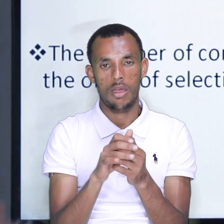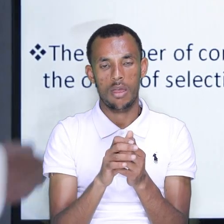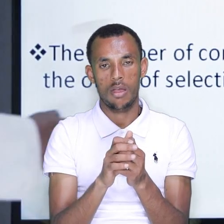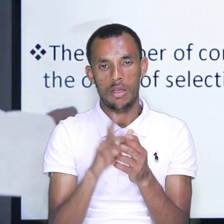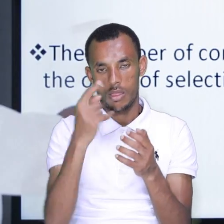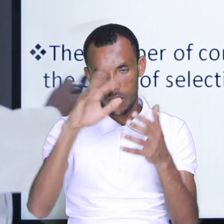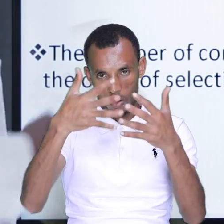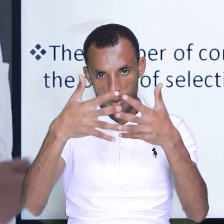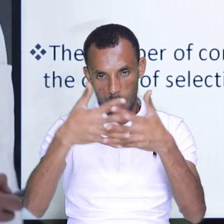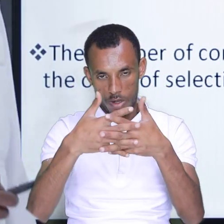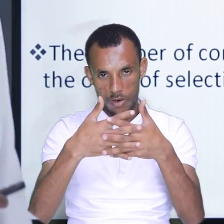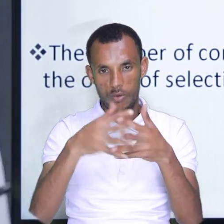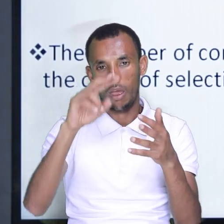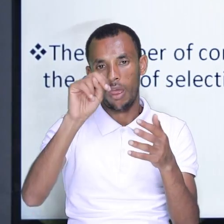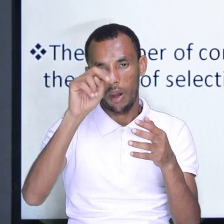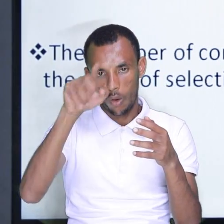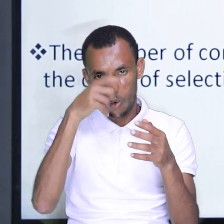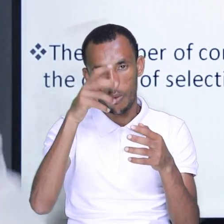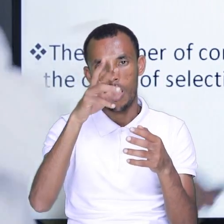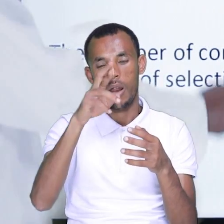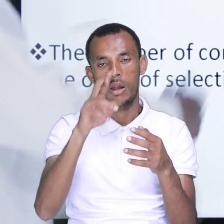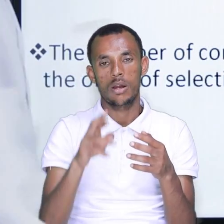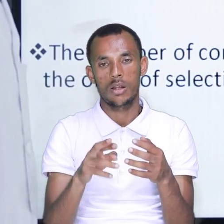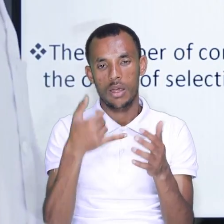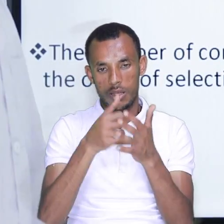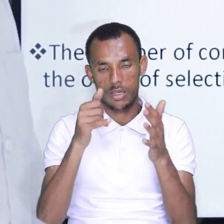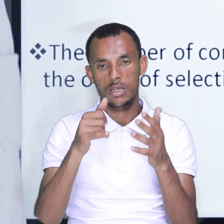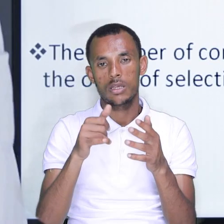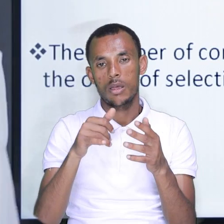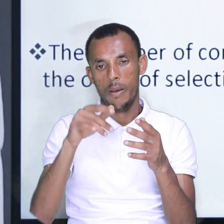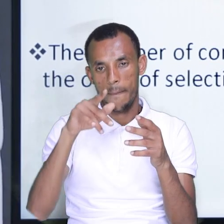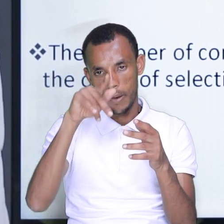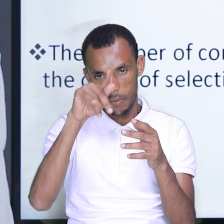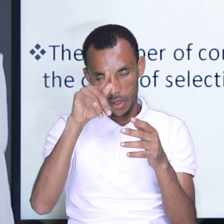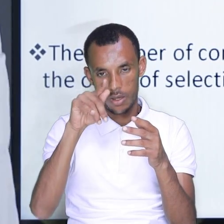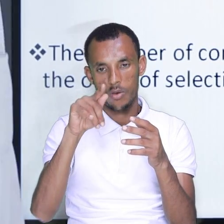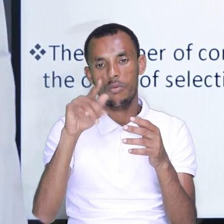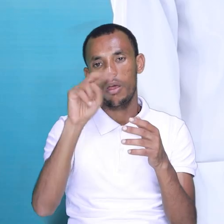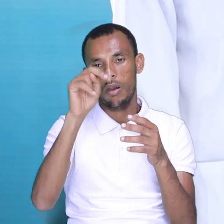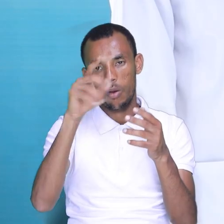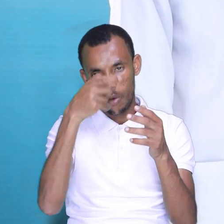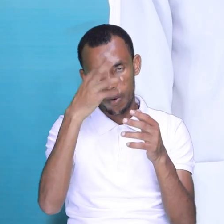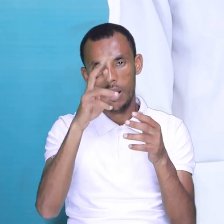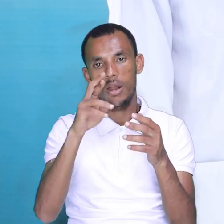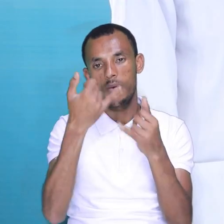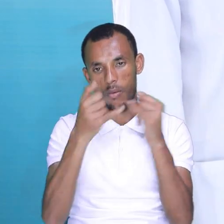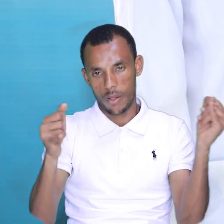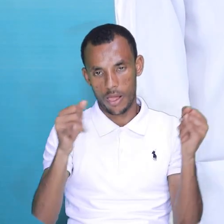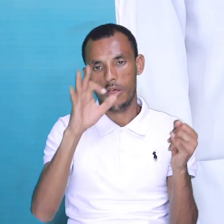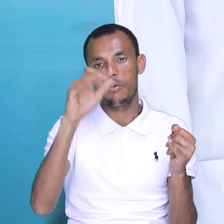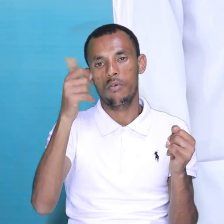the combination of n comma r, which is the permutation of n comma r divided by r factorial is equal to